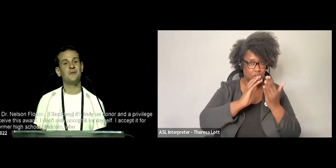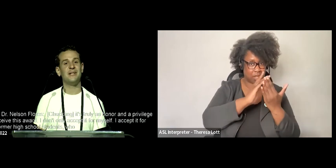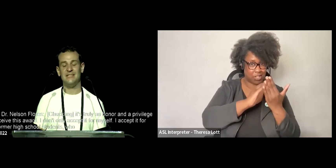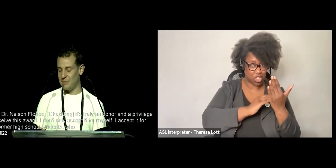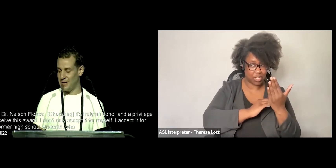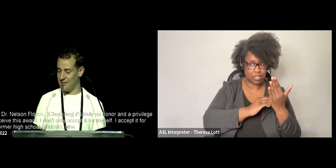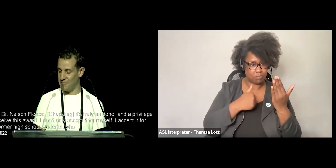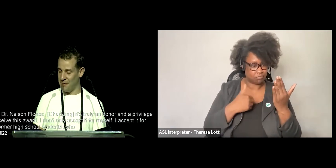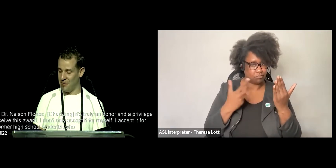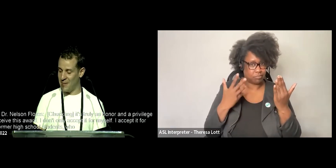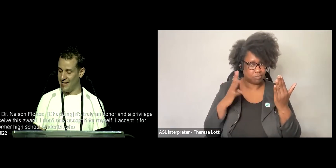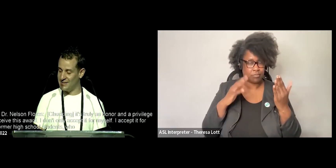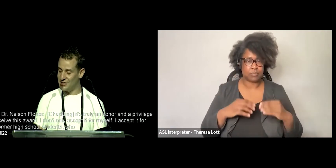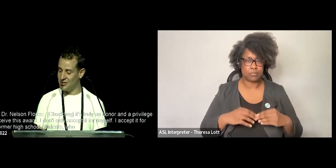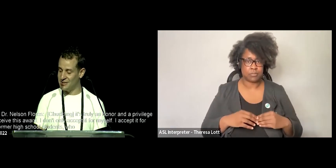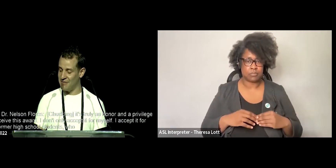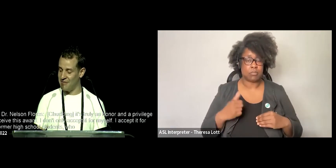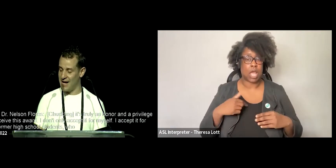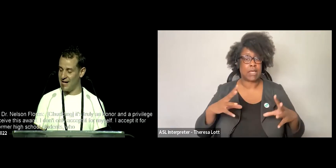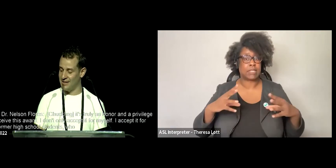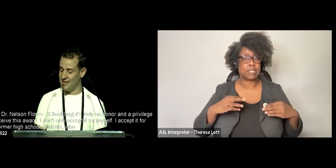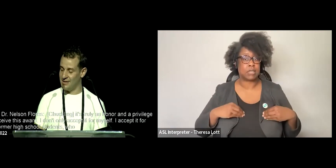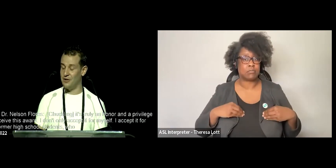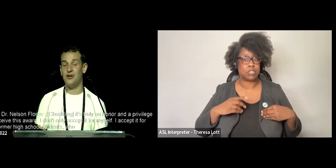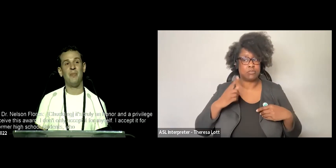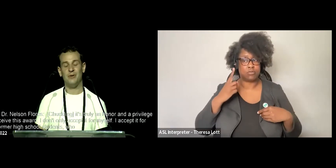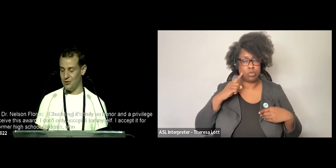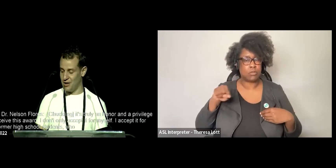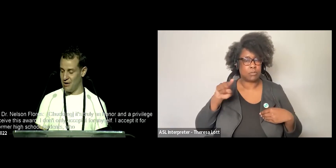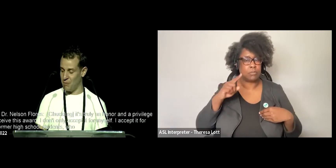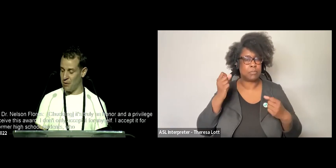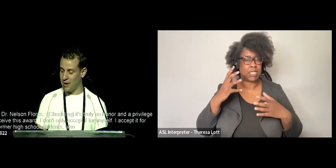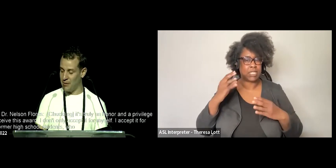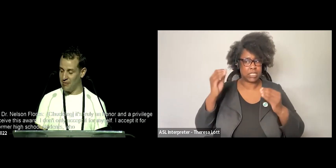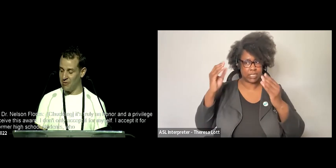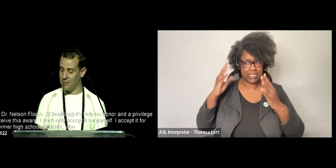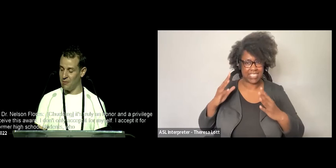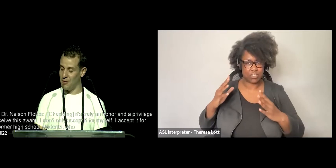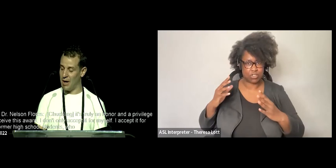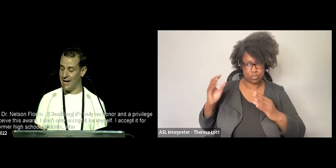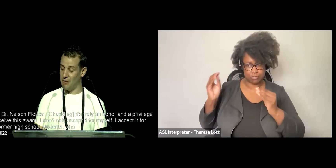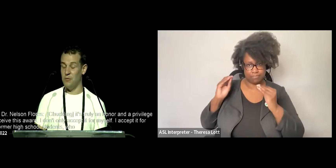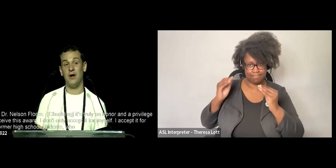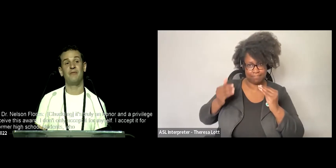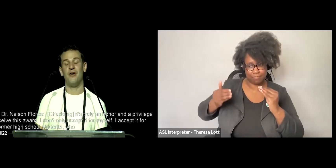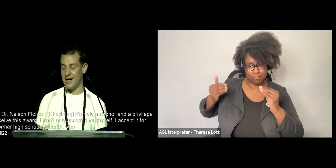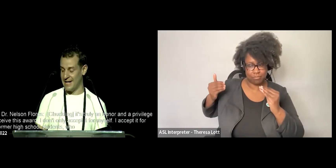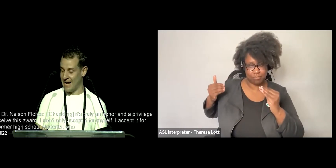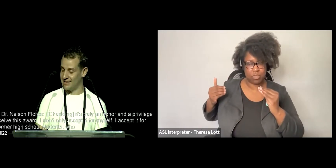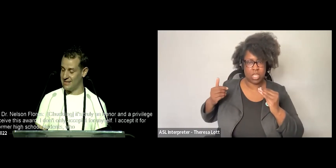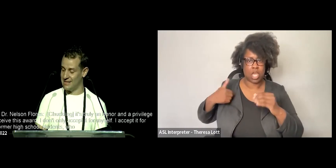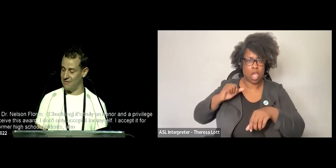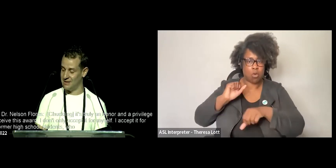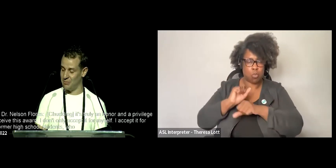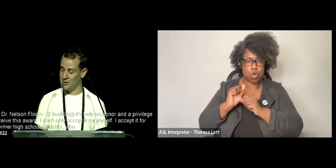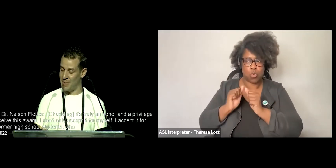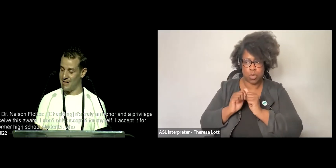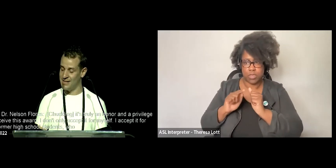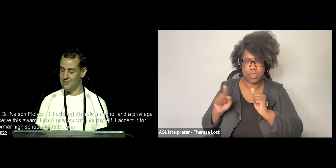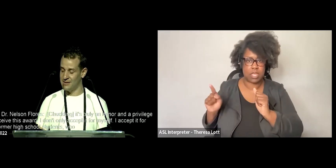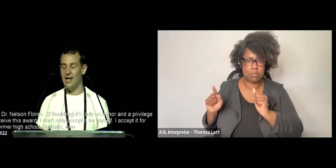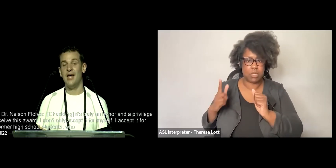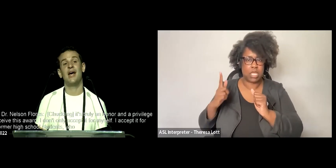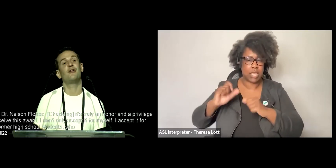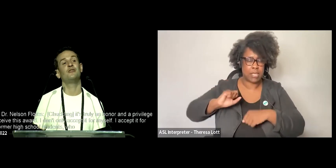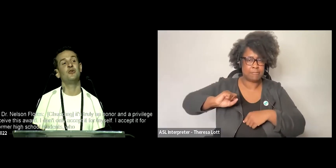I also accept it for the many teachers I've had the good opportunity of working with who have fought against these deficit